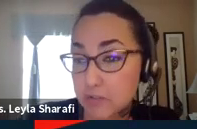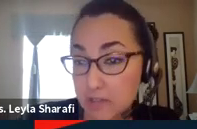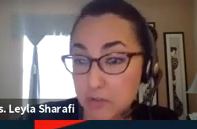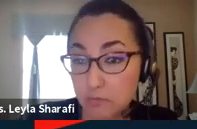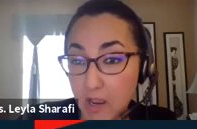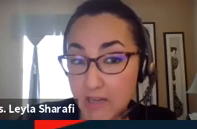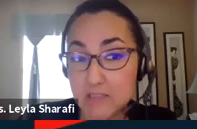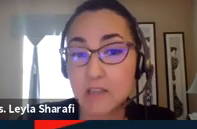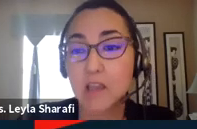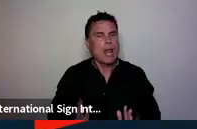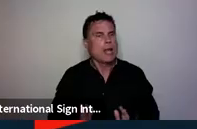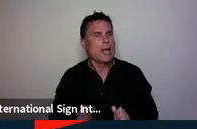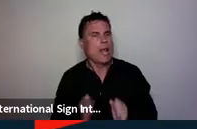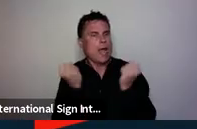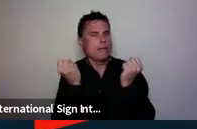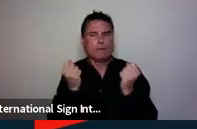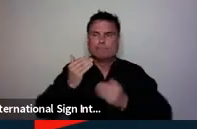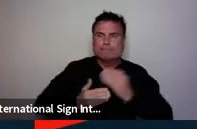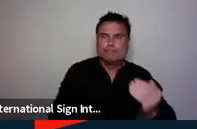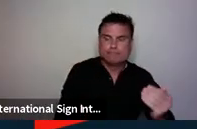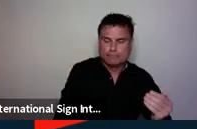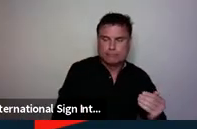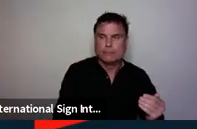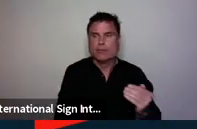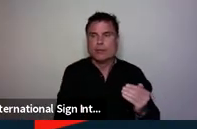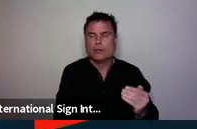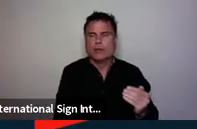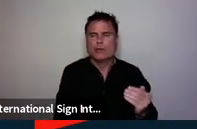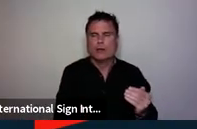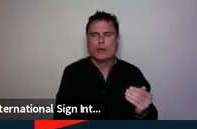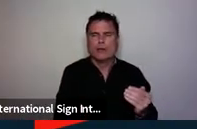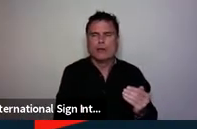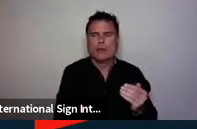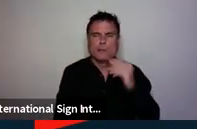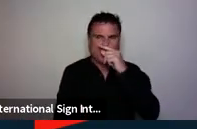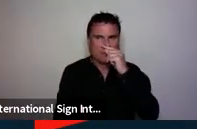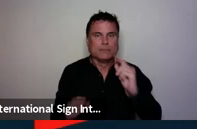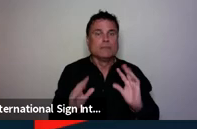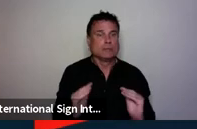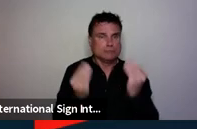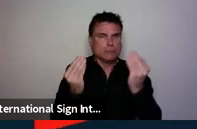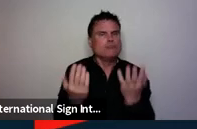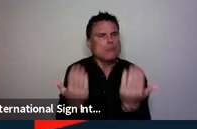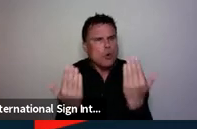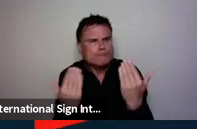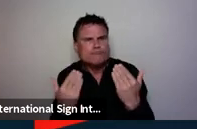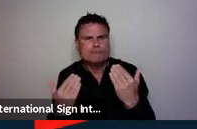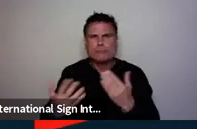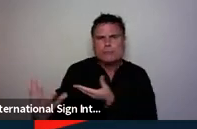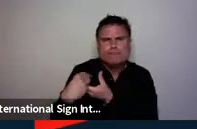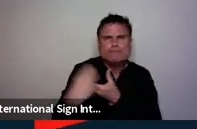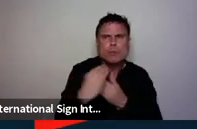to exercise their rights, while also very much encouraging young people to be involved. For us, of course, as the